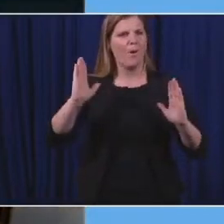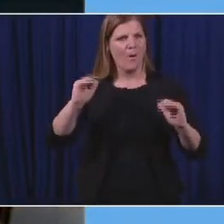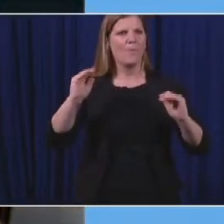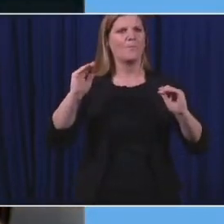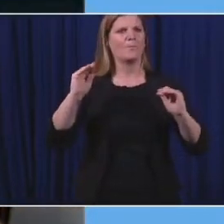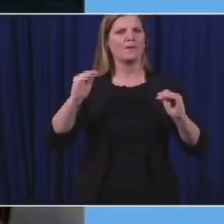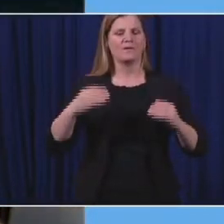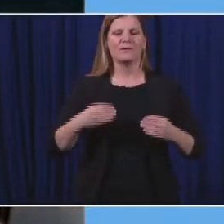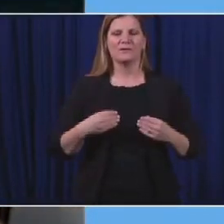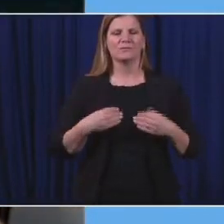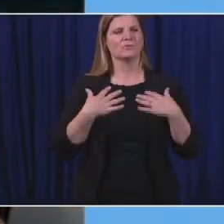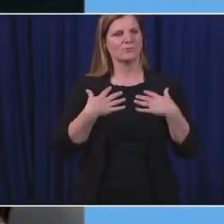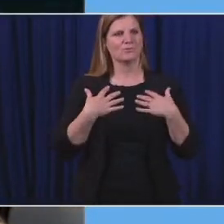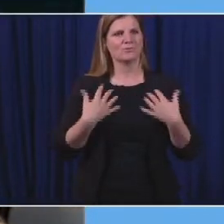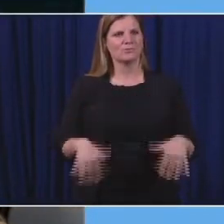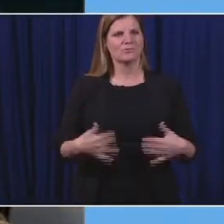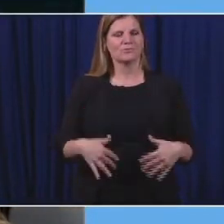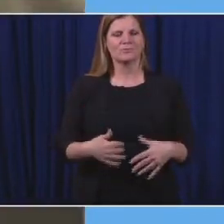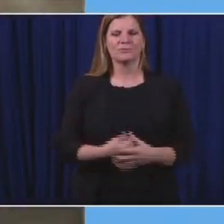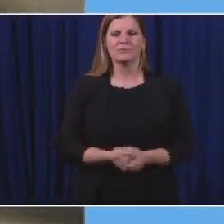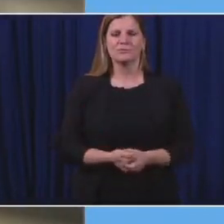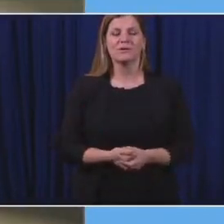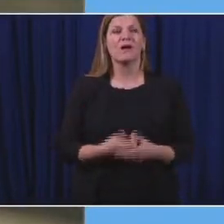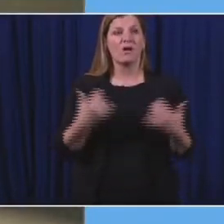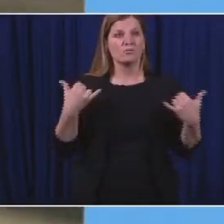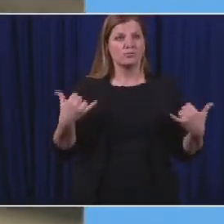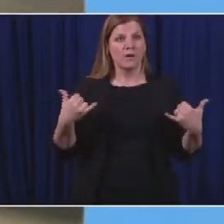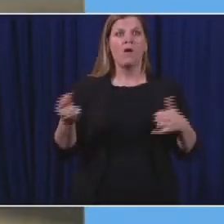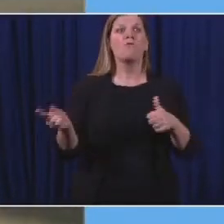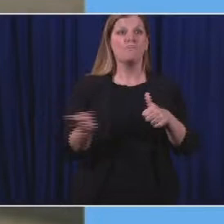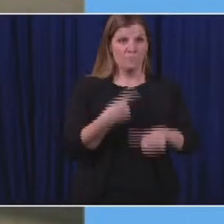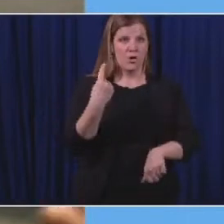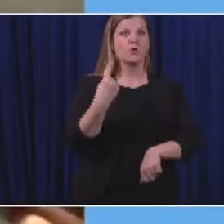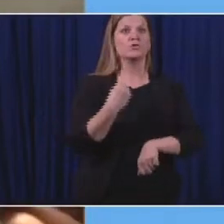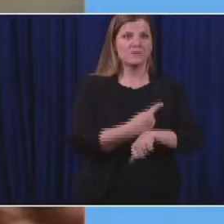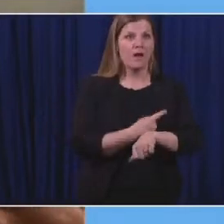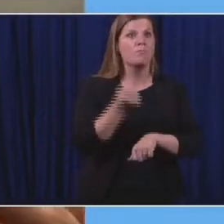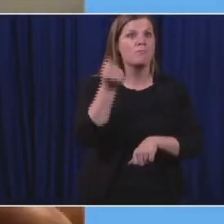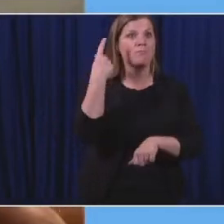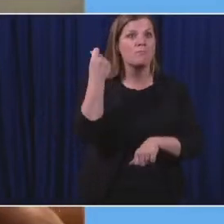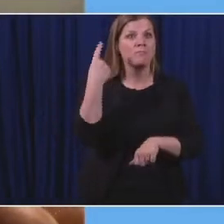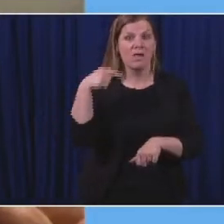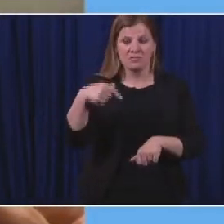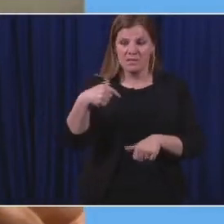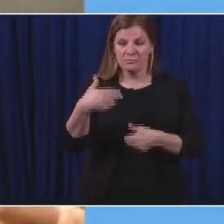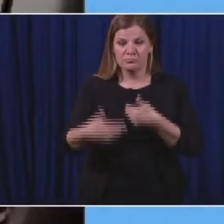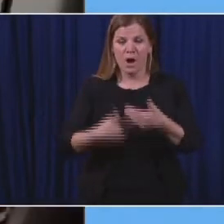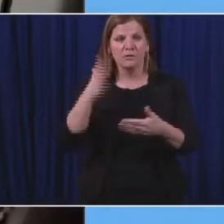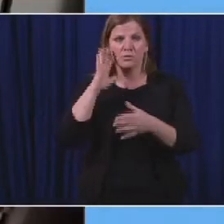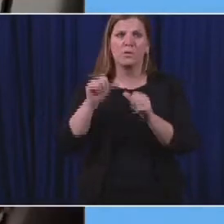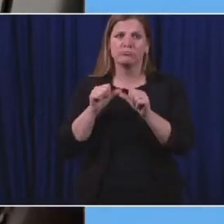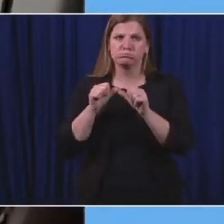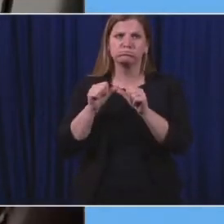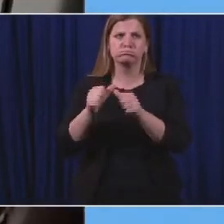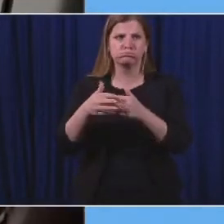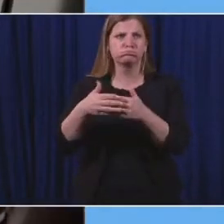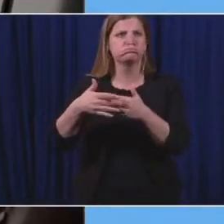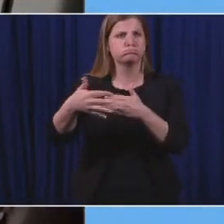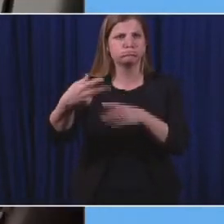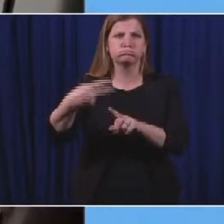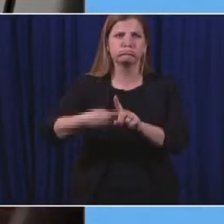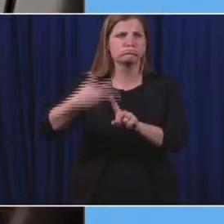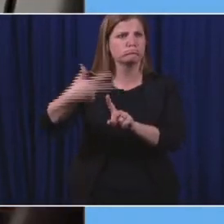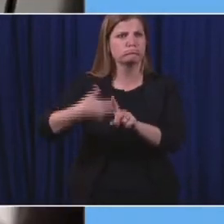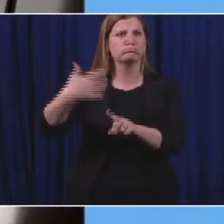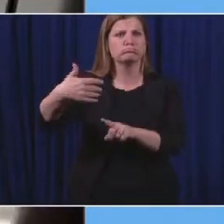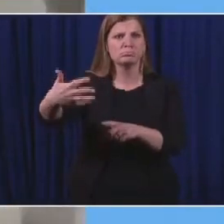It is the first day of a process that will continue over the months ahead as Ohioans have their opportunity to receive the